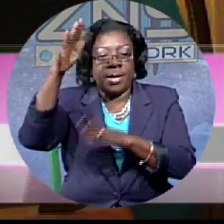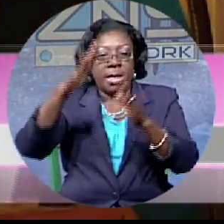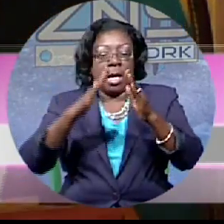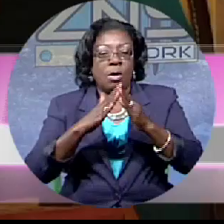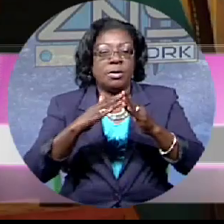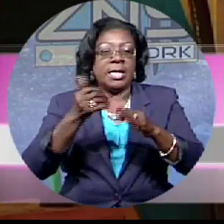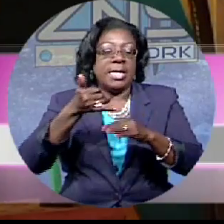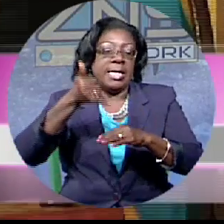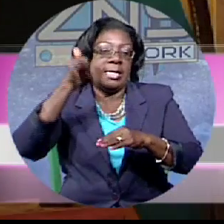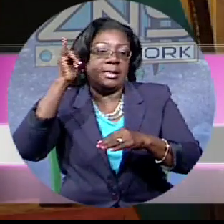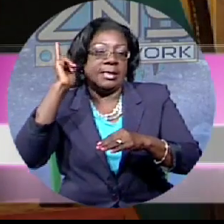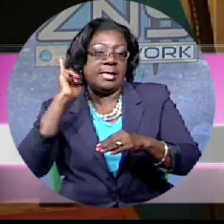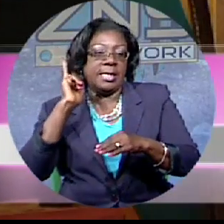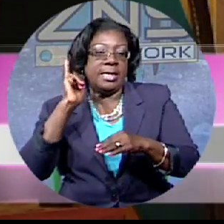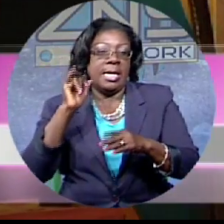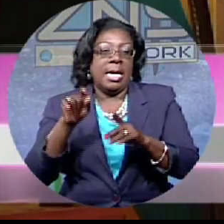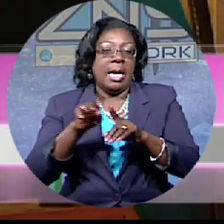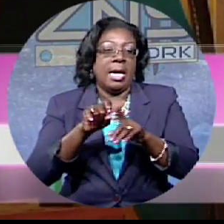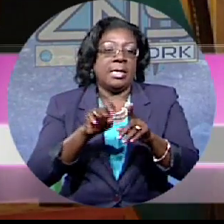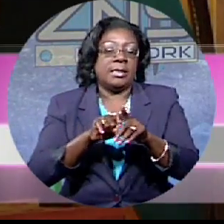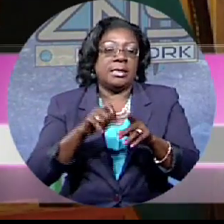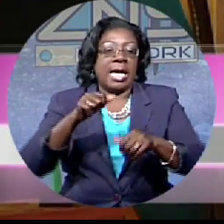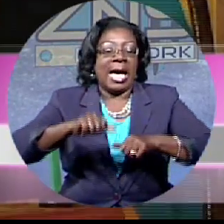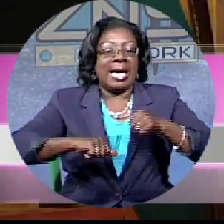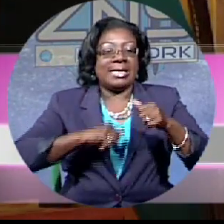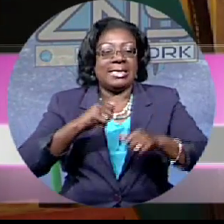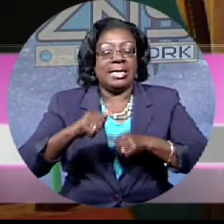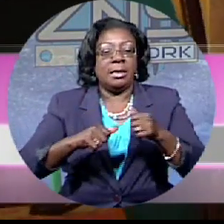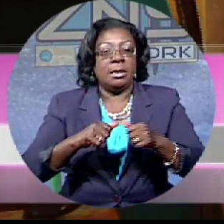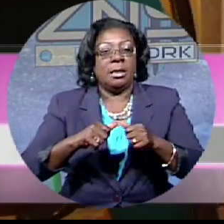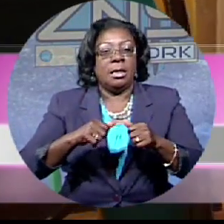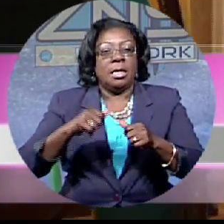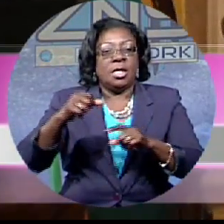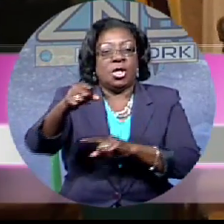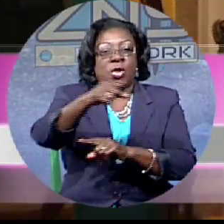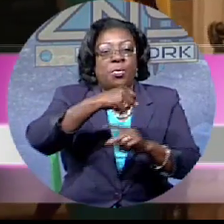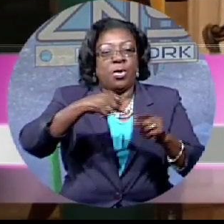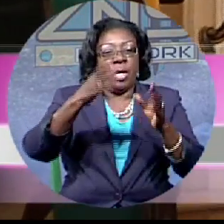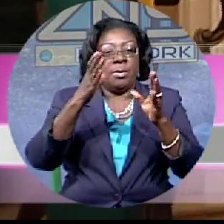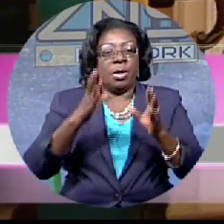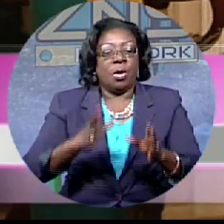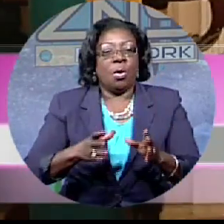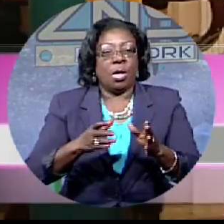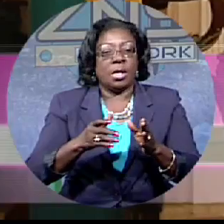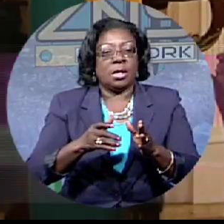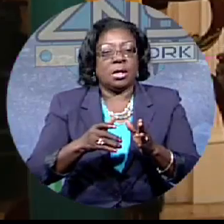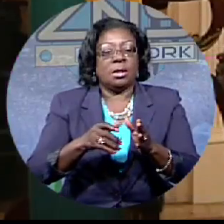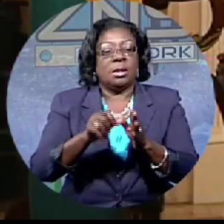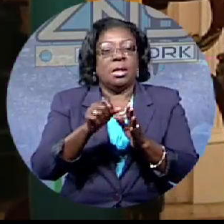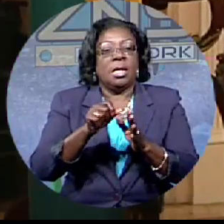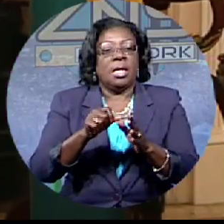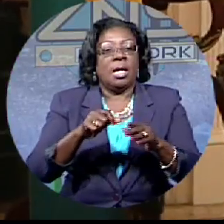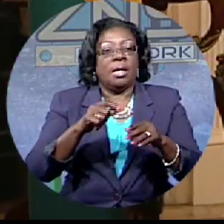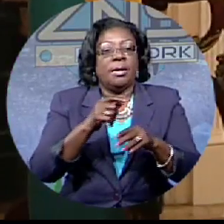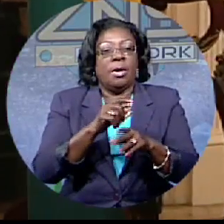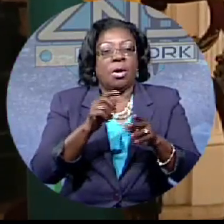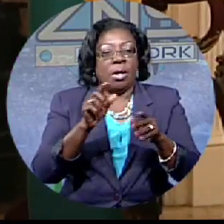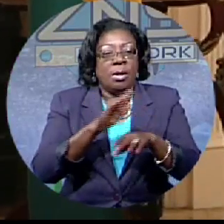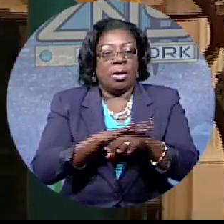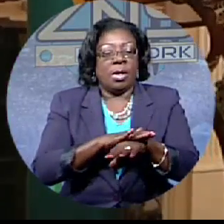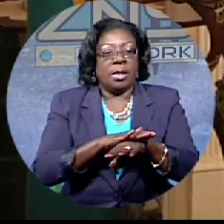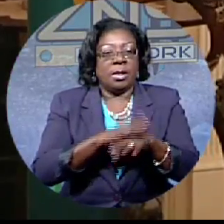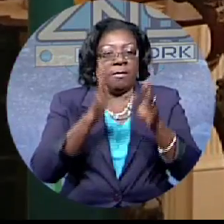present Winder with his instruments of appointment. At the top of his agenda is addressing the backlog of cases in the Supreme Court and